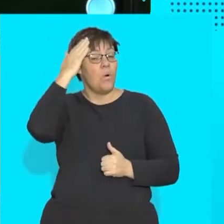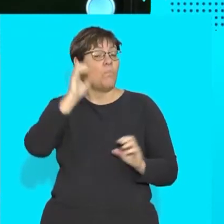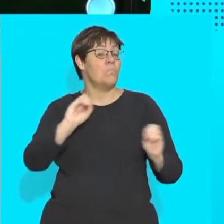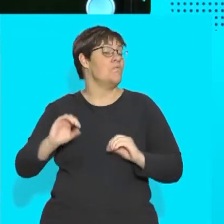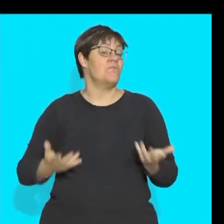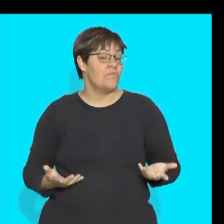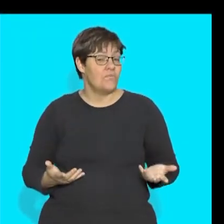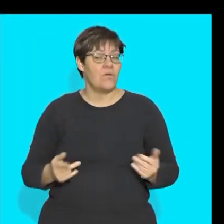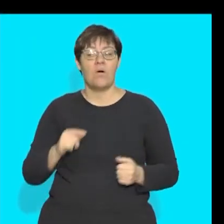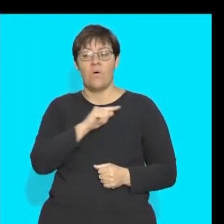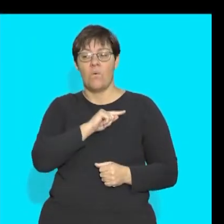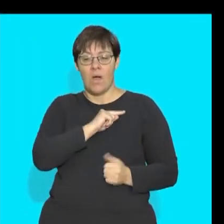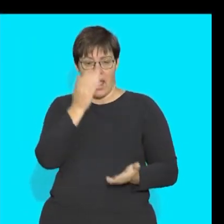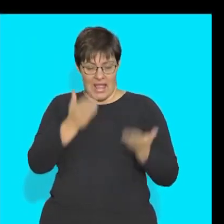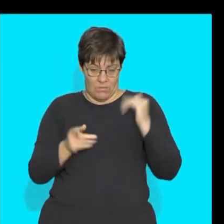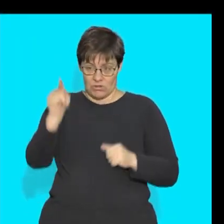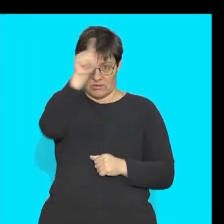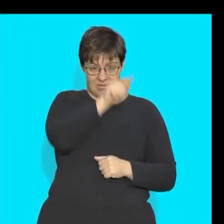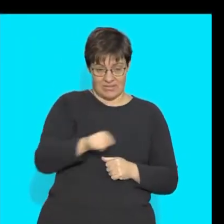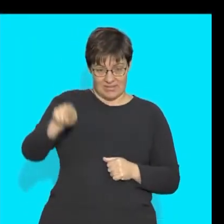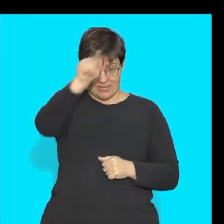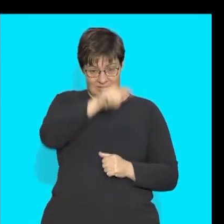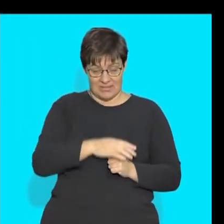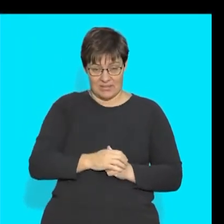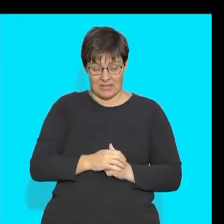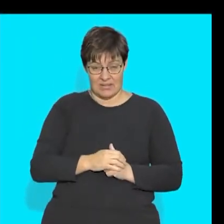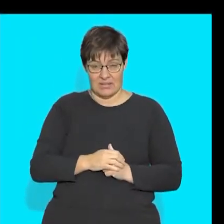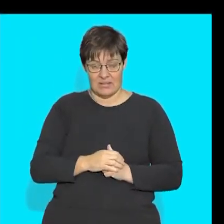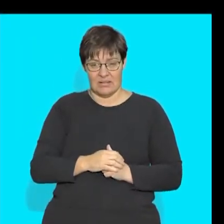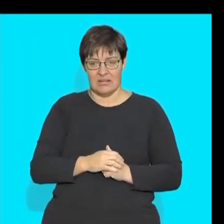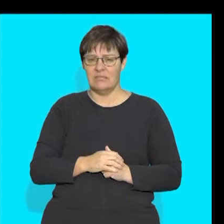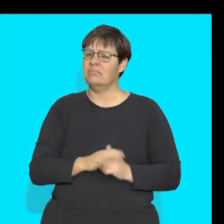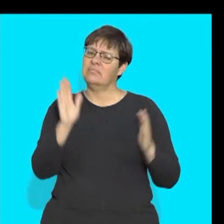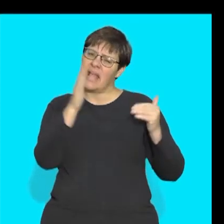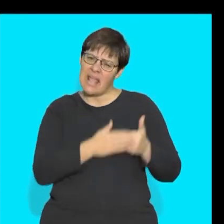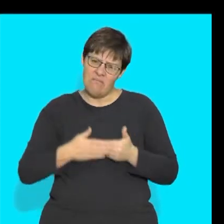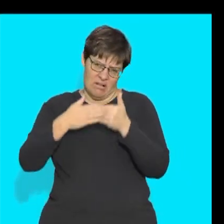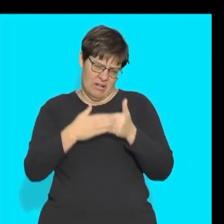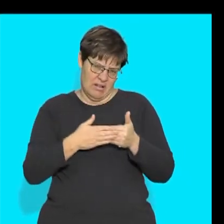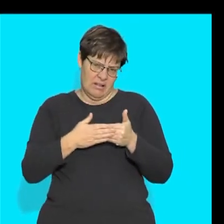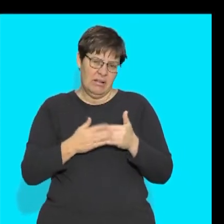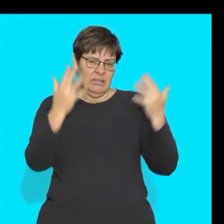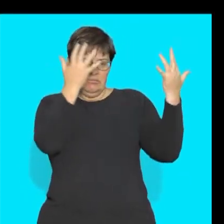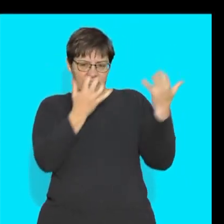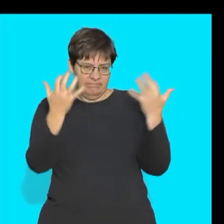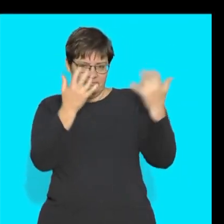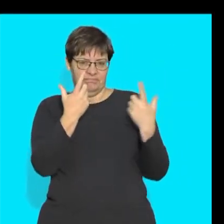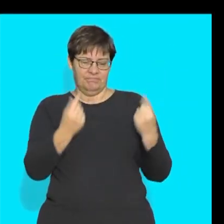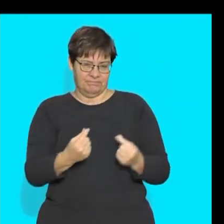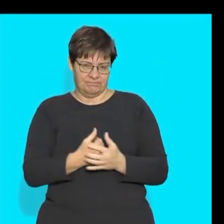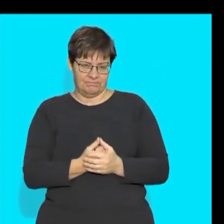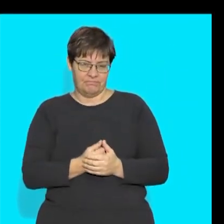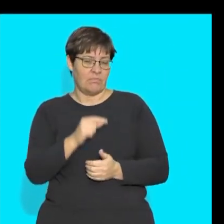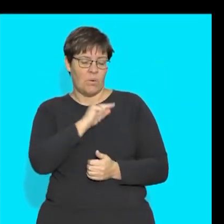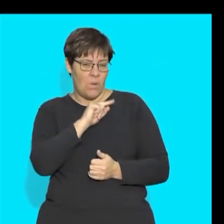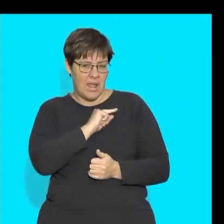going to move? Because of this equation. All right. Please be careful when we do these calculations,